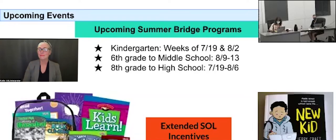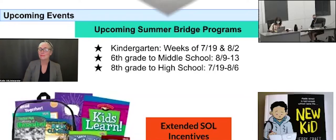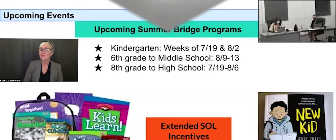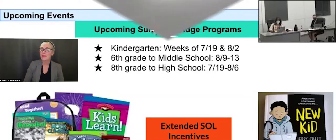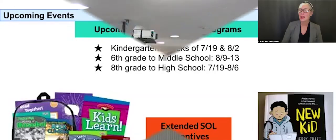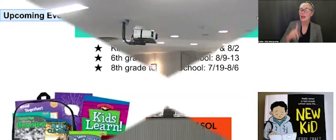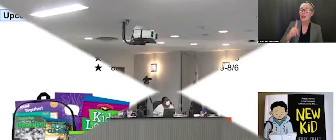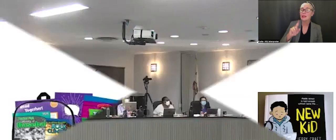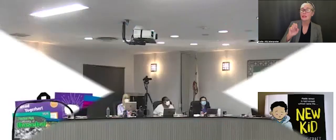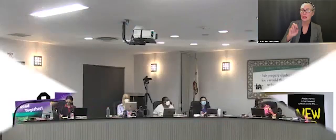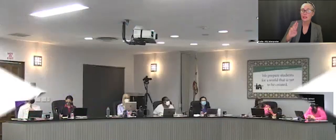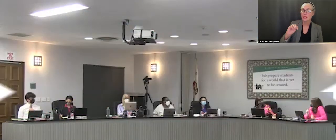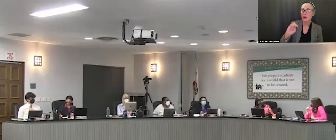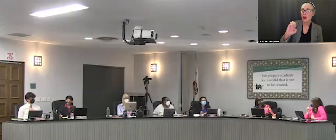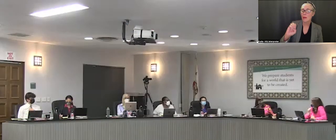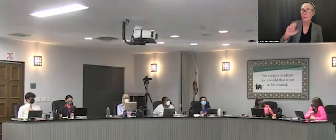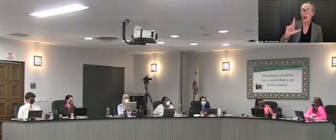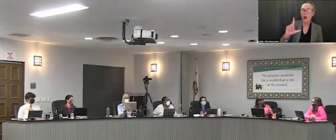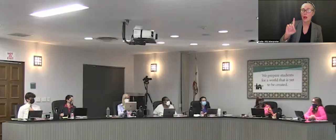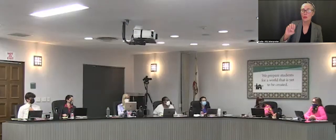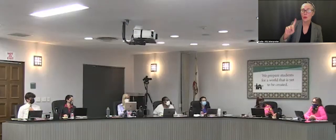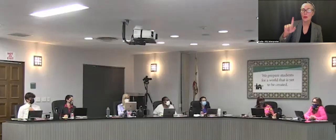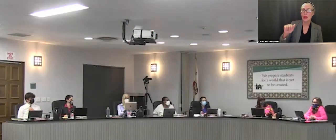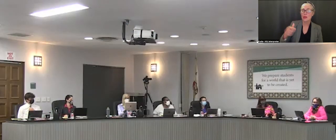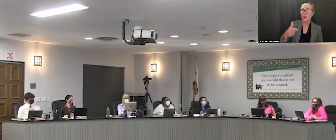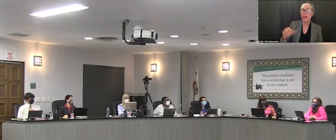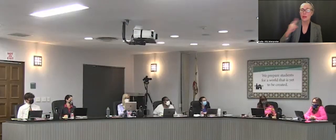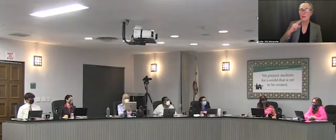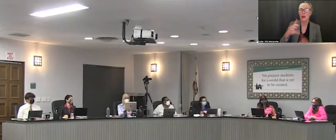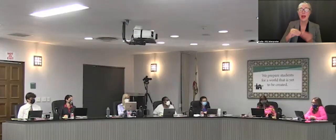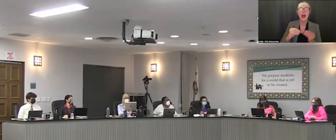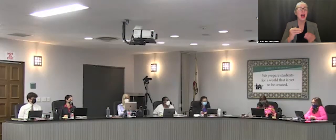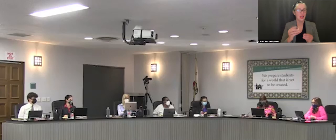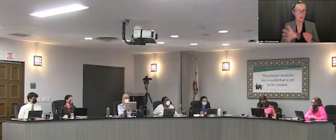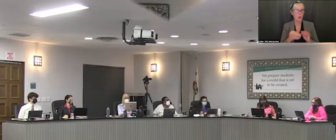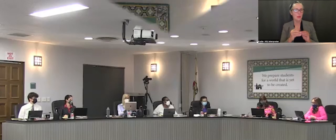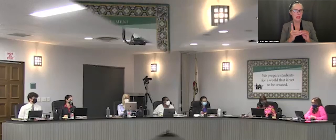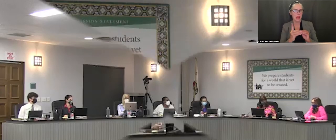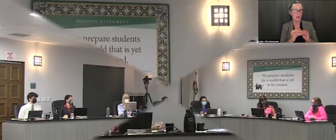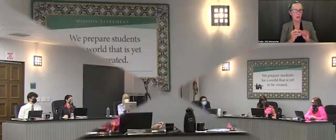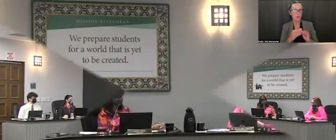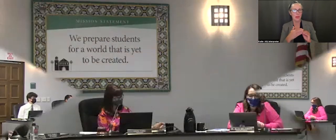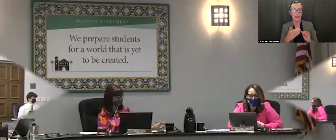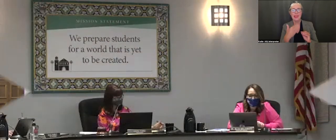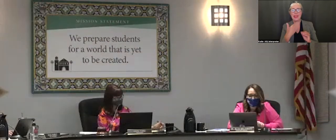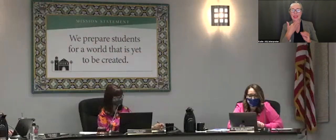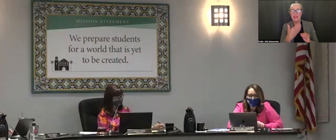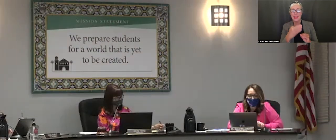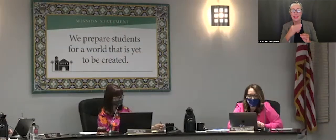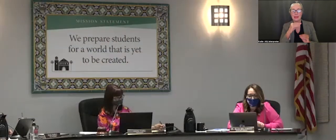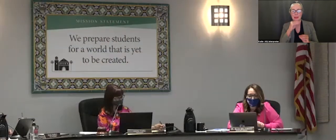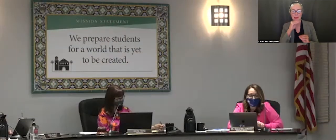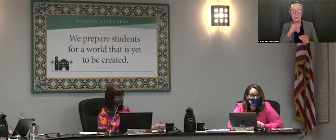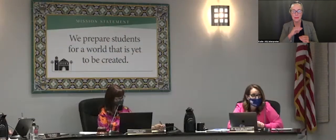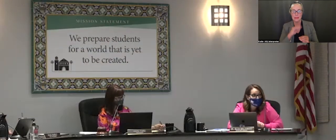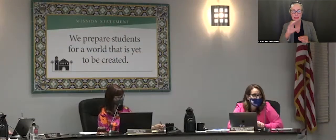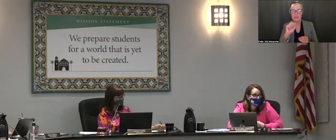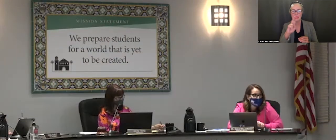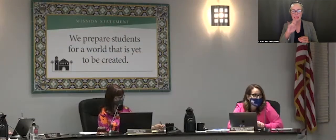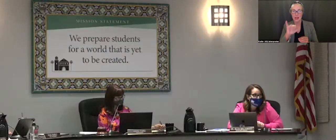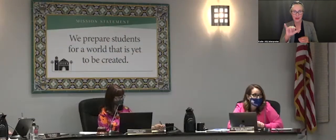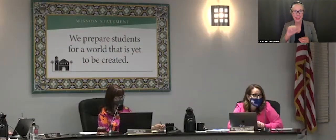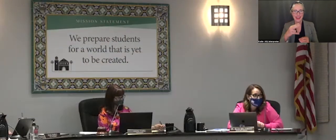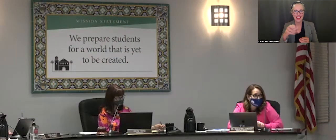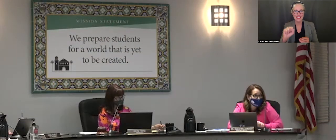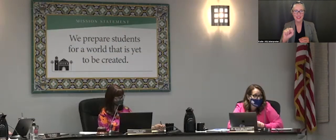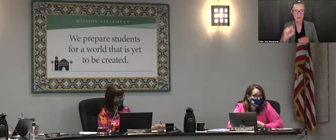maldonado did you have another comment to make do you to add one more thing thank you so much mrs gordon i want to thank miss carrie and the high school principals